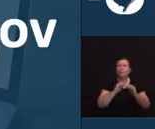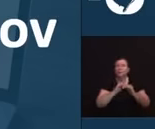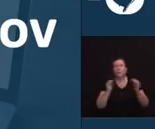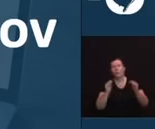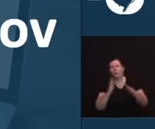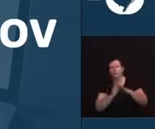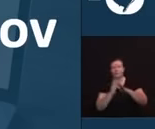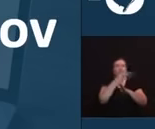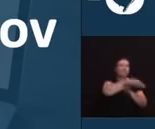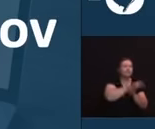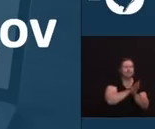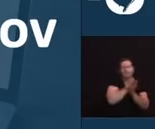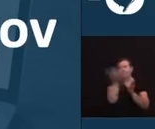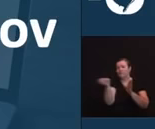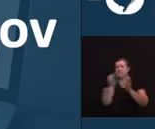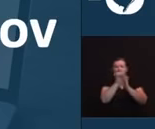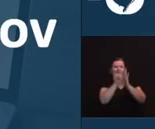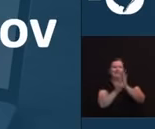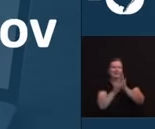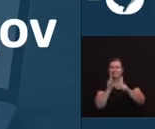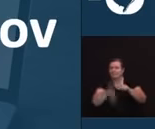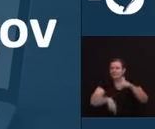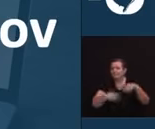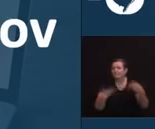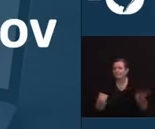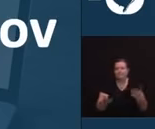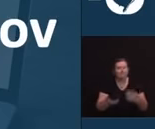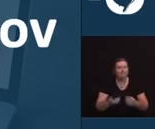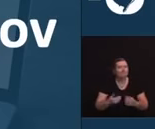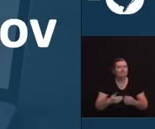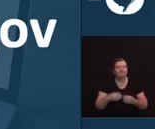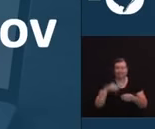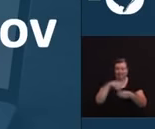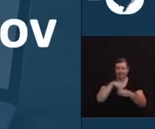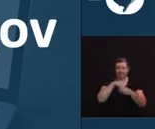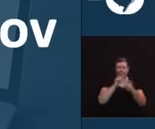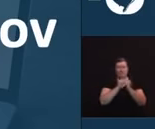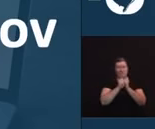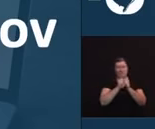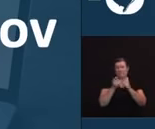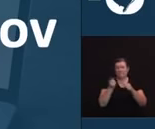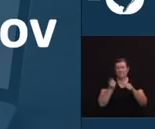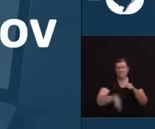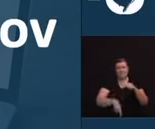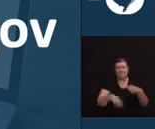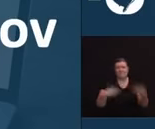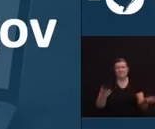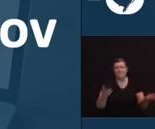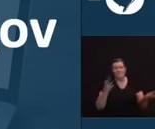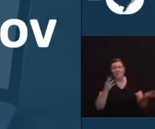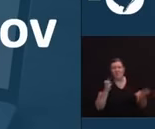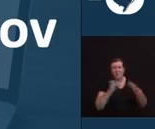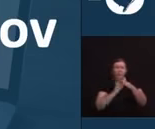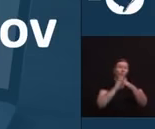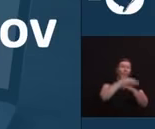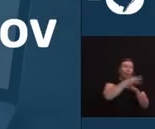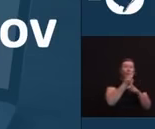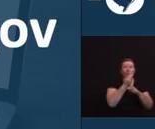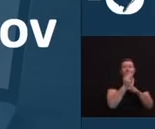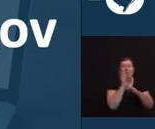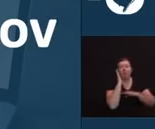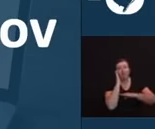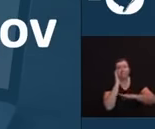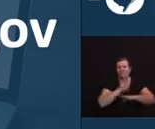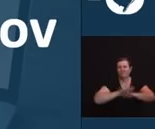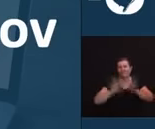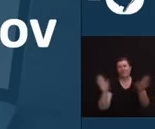indoor sports, because of, by definition, you're mixing with other people, you're staying overnight in hotels, and that's no longer on. I want to say